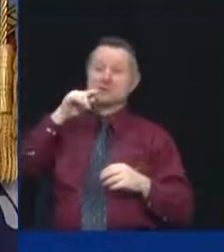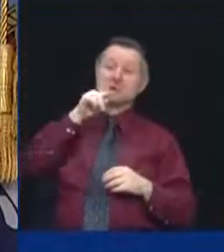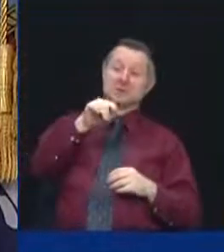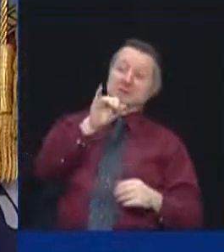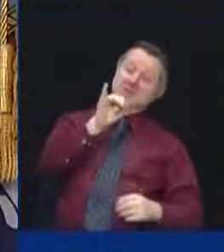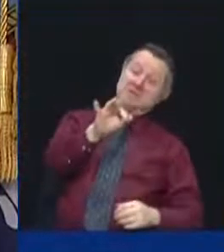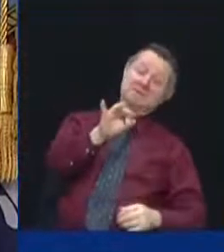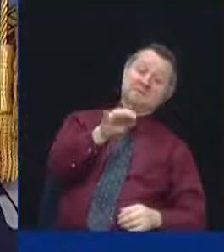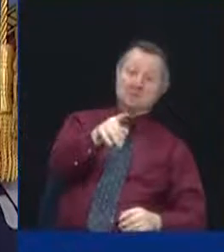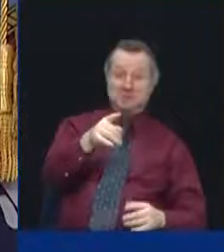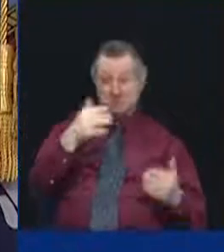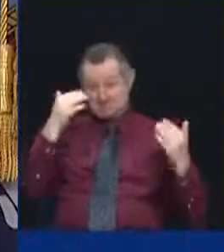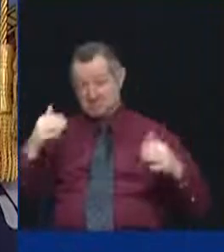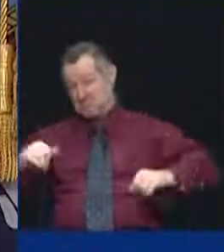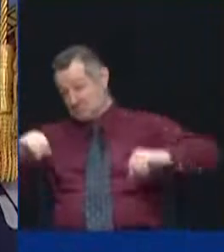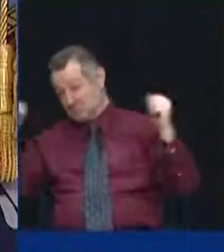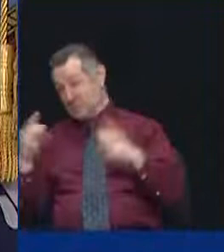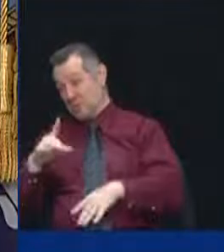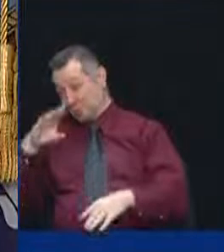100% vaccinated.